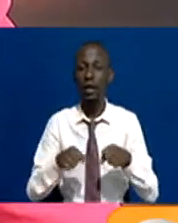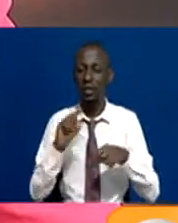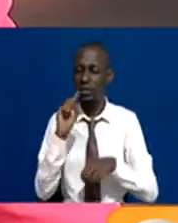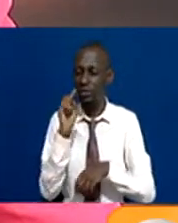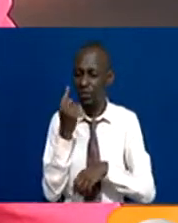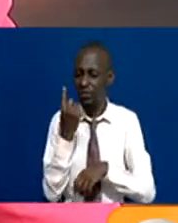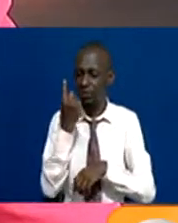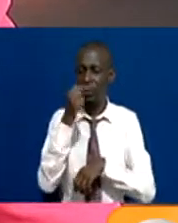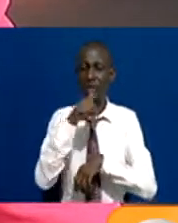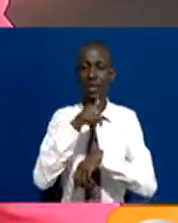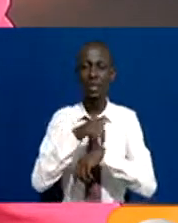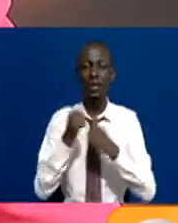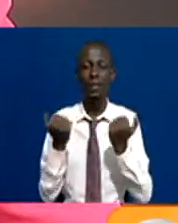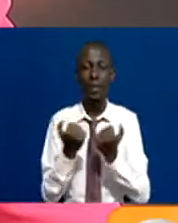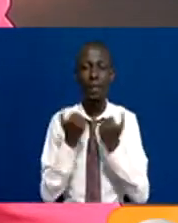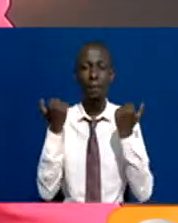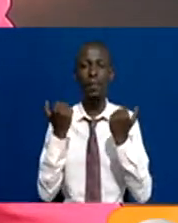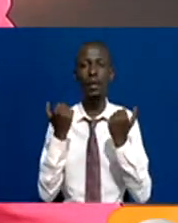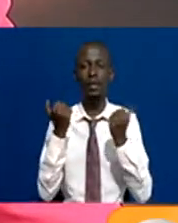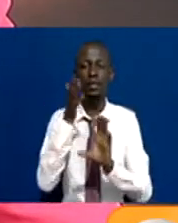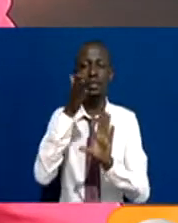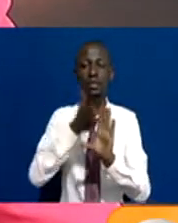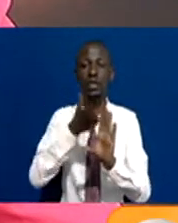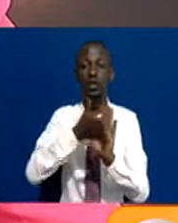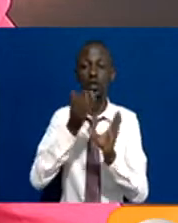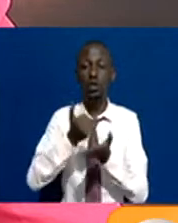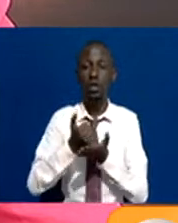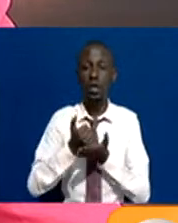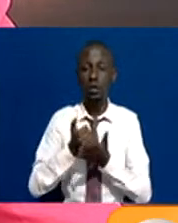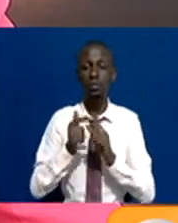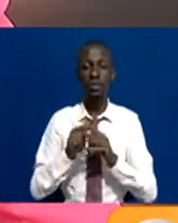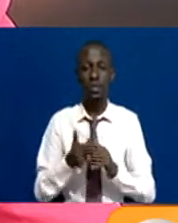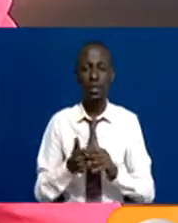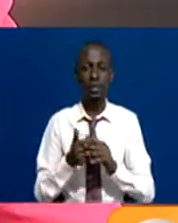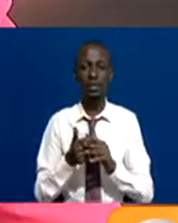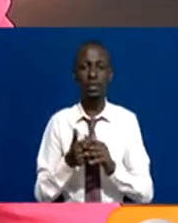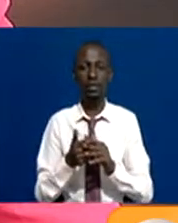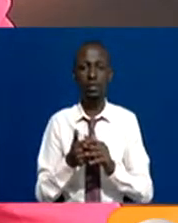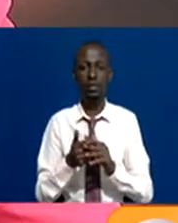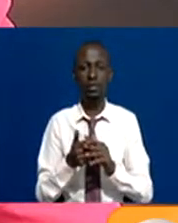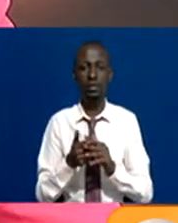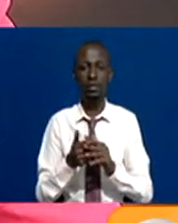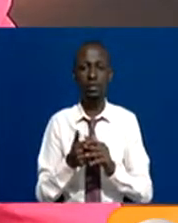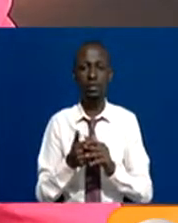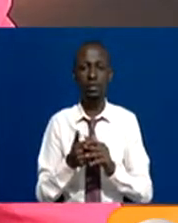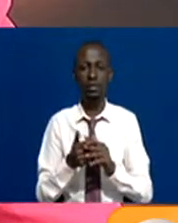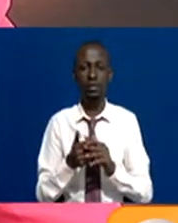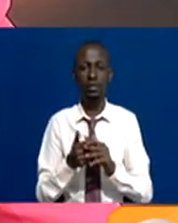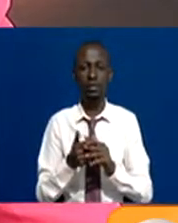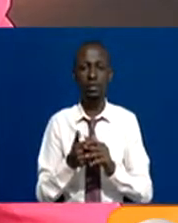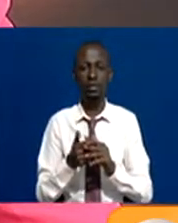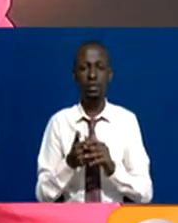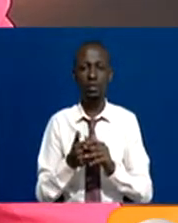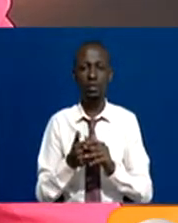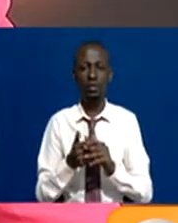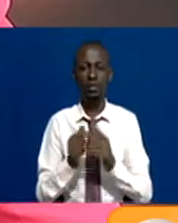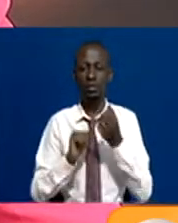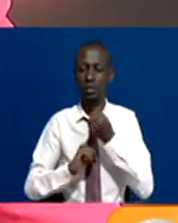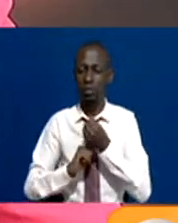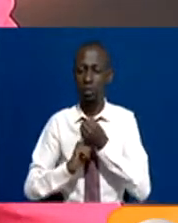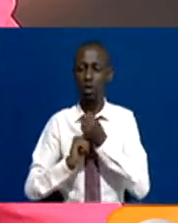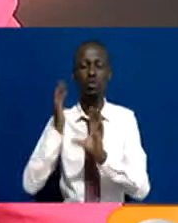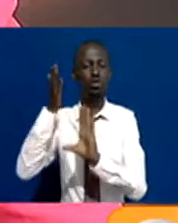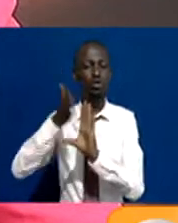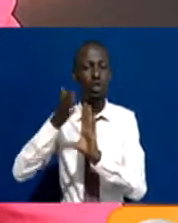point, then psychological help starts there. Mm-hmm. And the whole spectrum of the psychosocial support starts